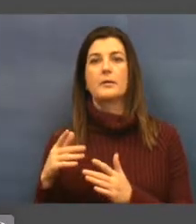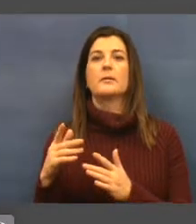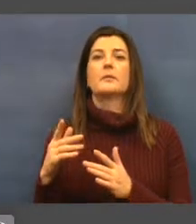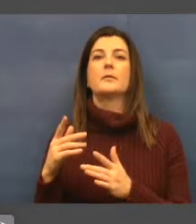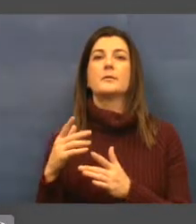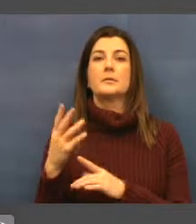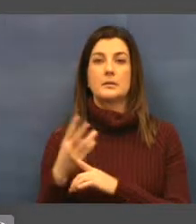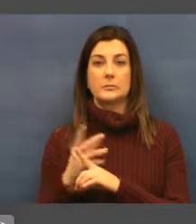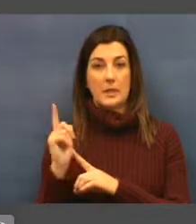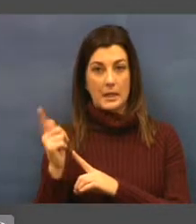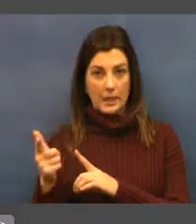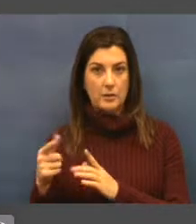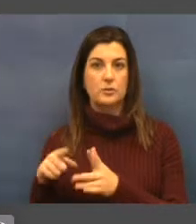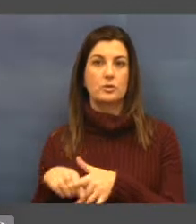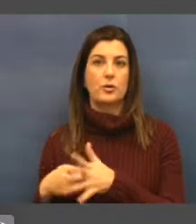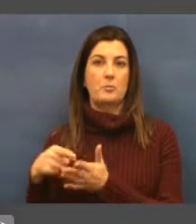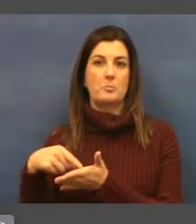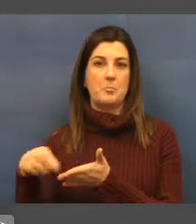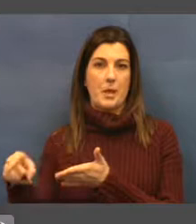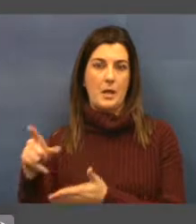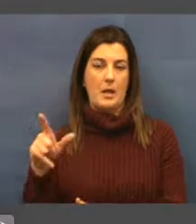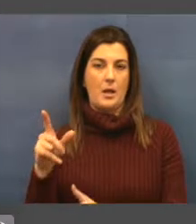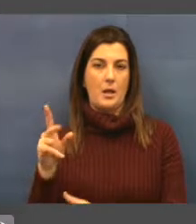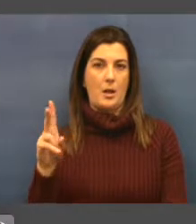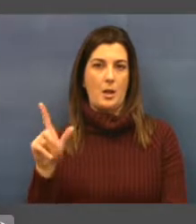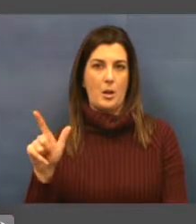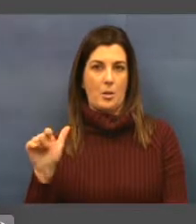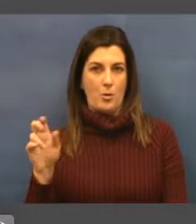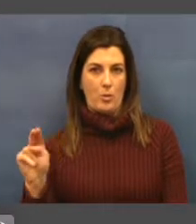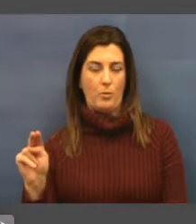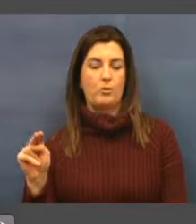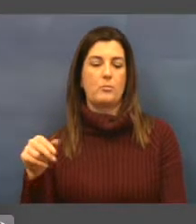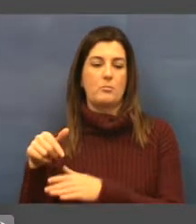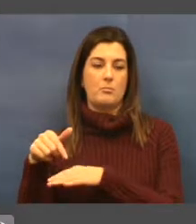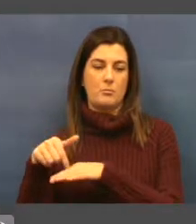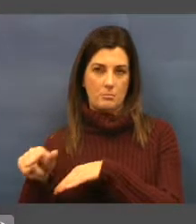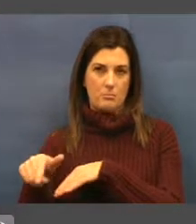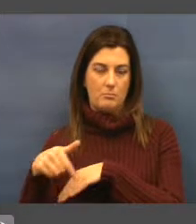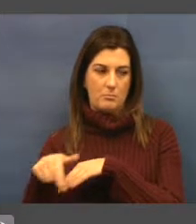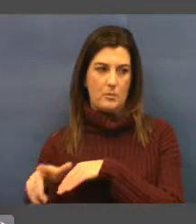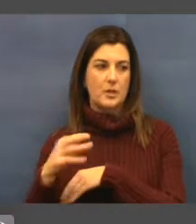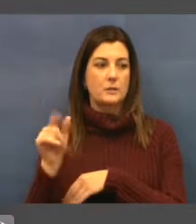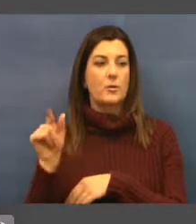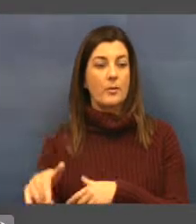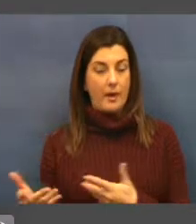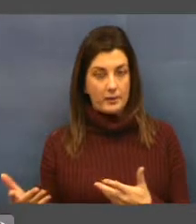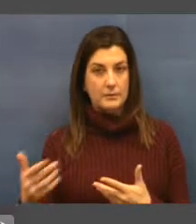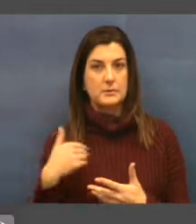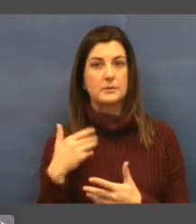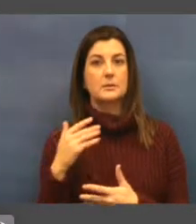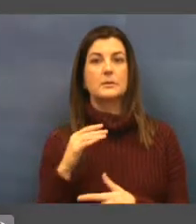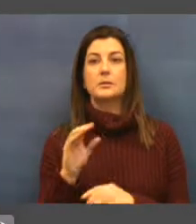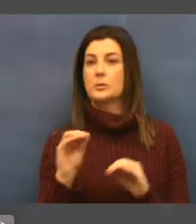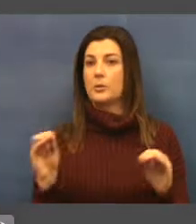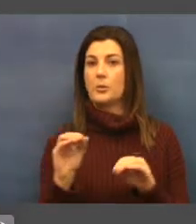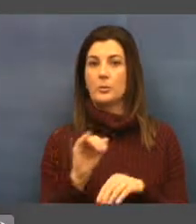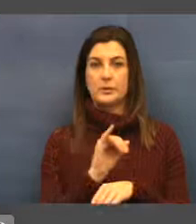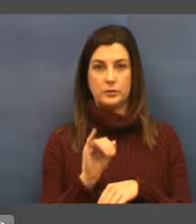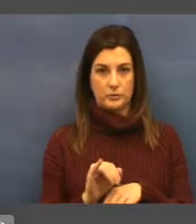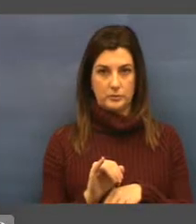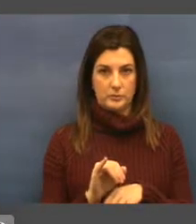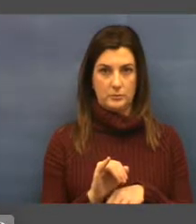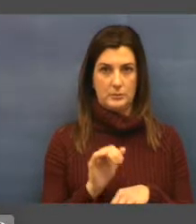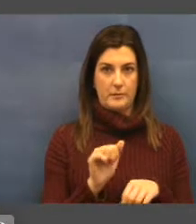loans. Now, for Alberta student loans, that 6-month grace period is interest-free. National student